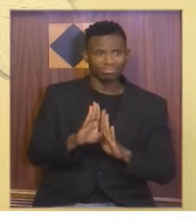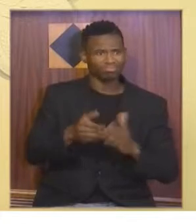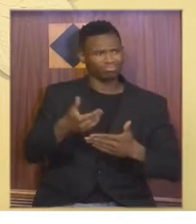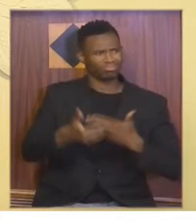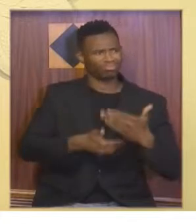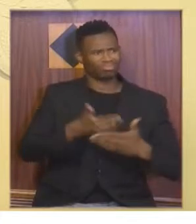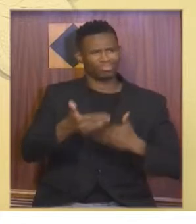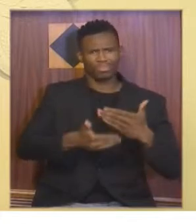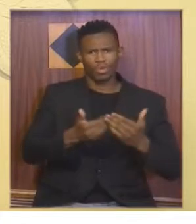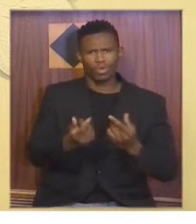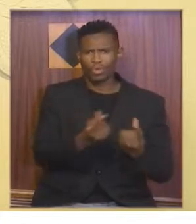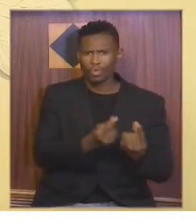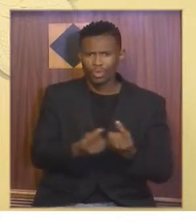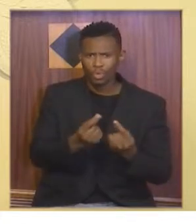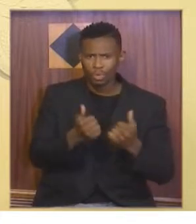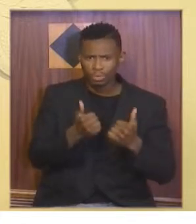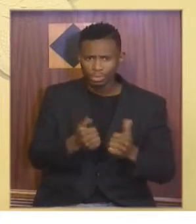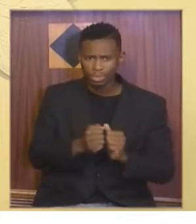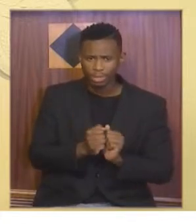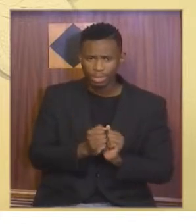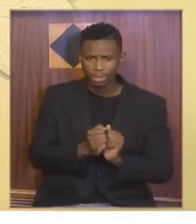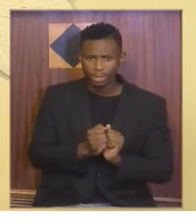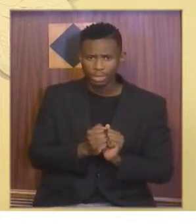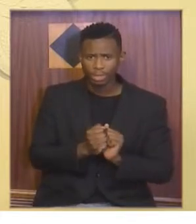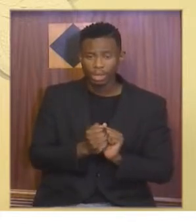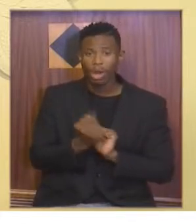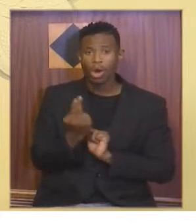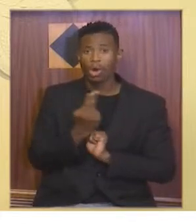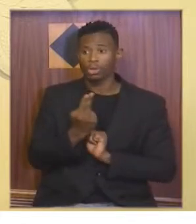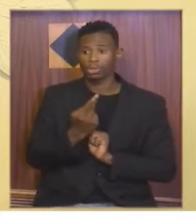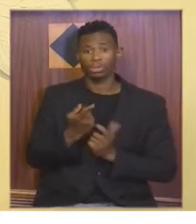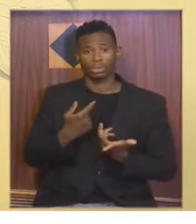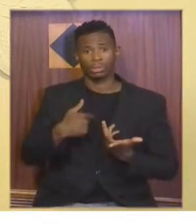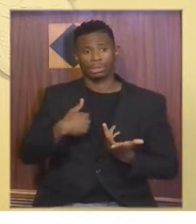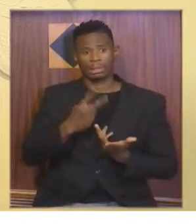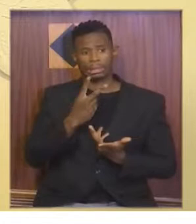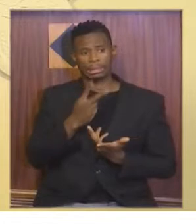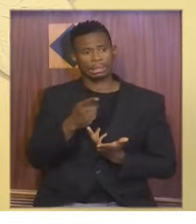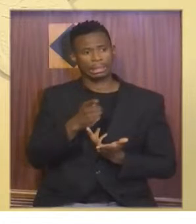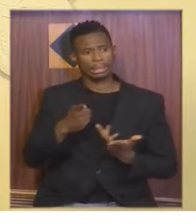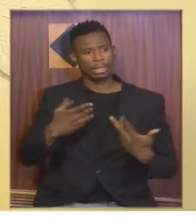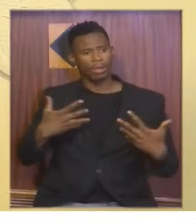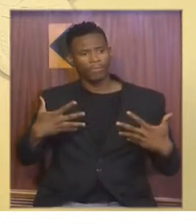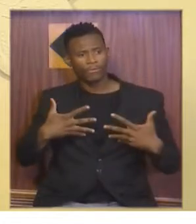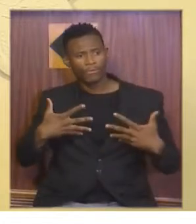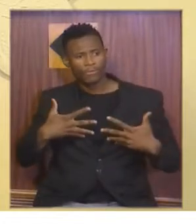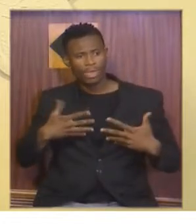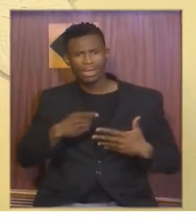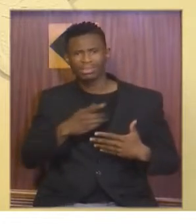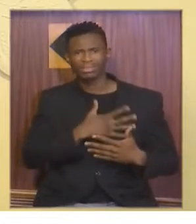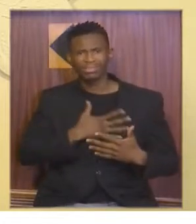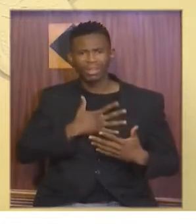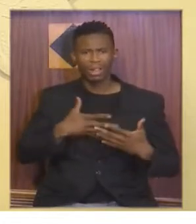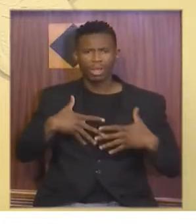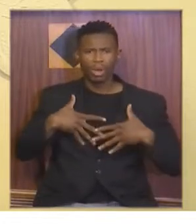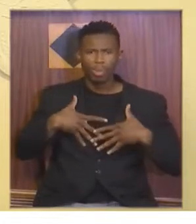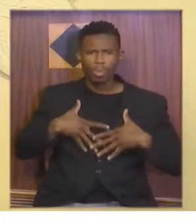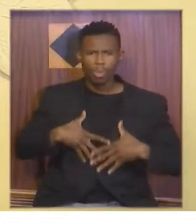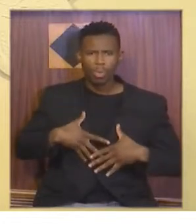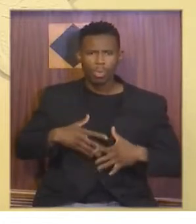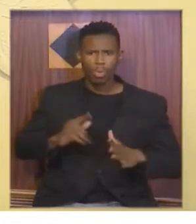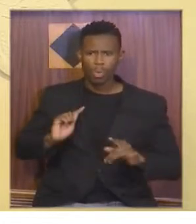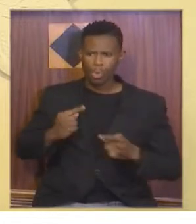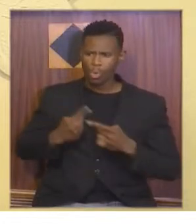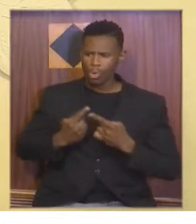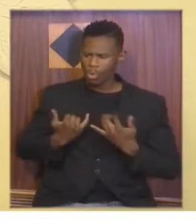operation. We feel the fear and despair of the last 2 years lifting from